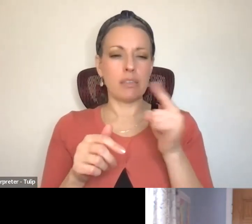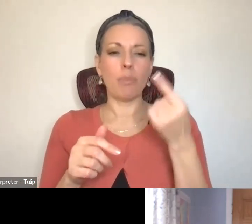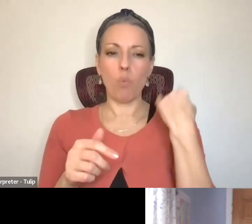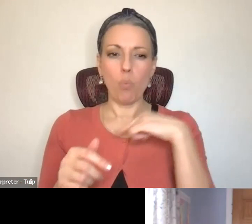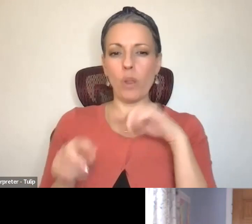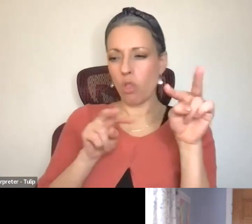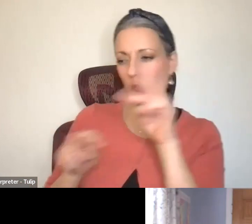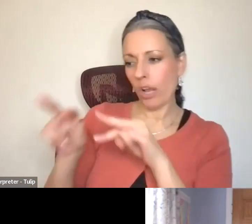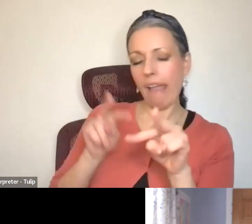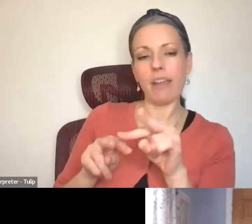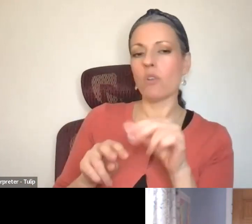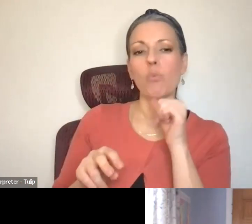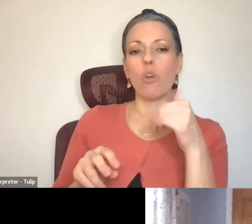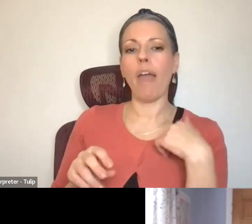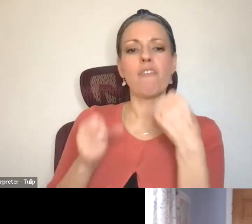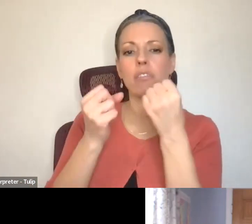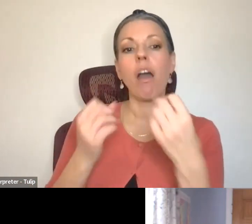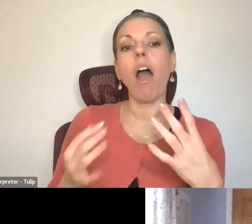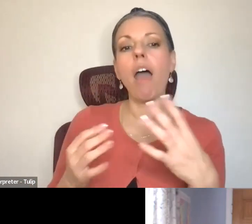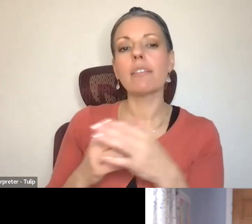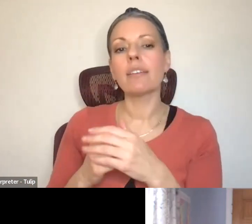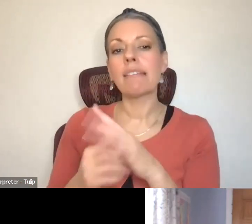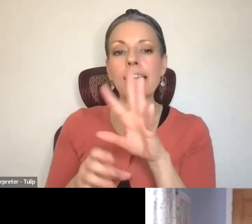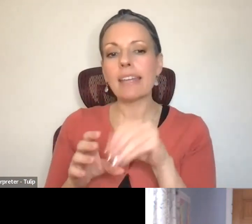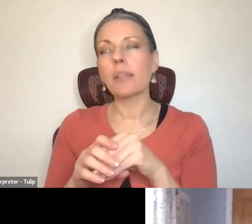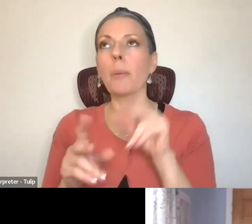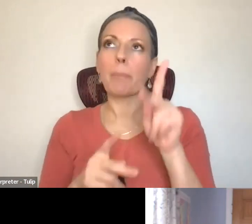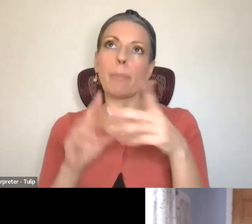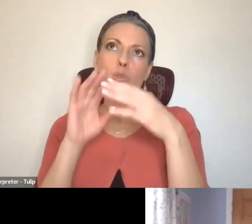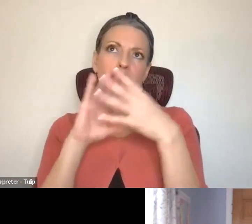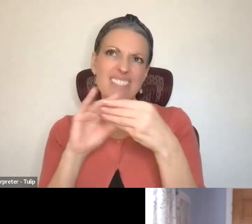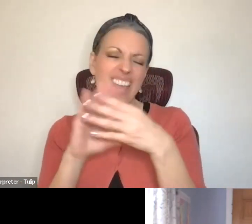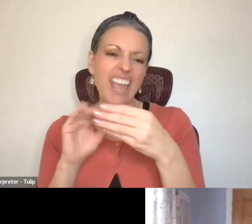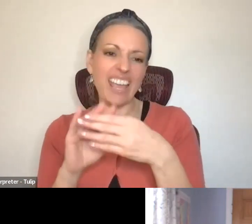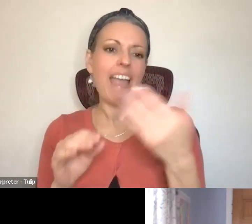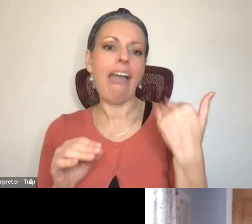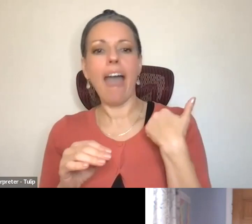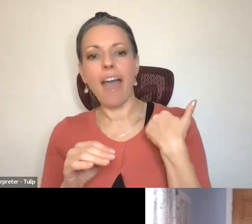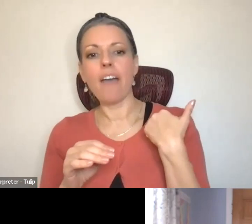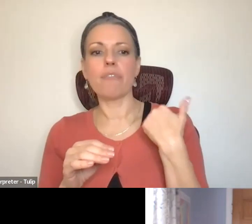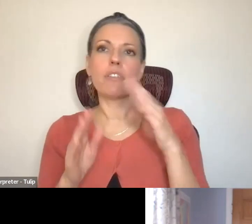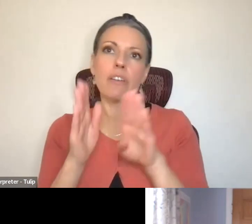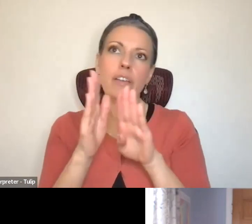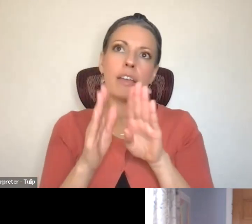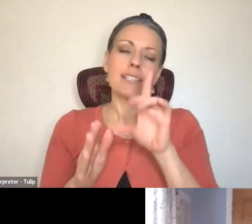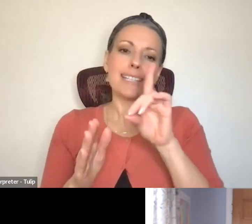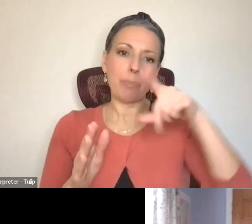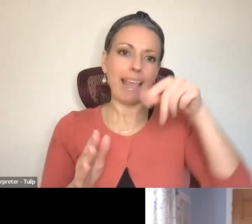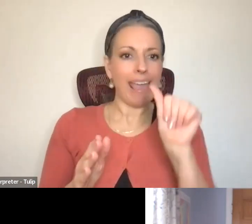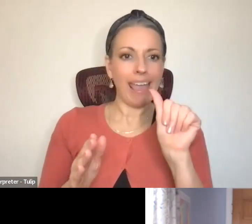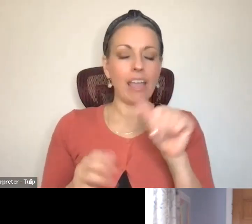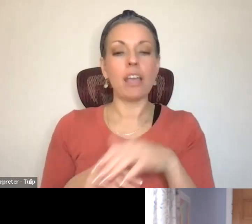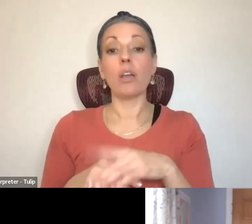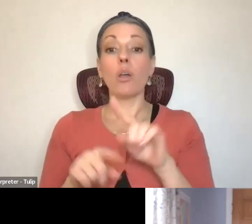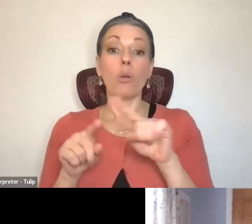at. We don't have a lot in people talk about having advanced directives as being an alternative.